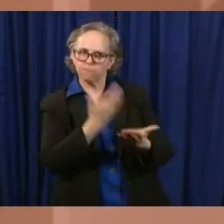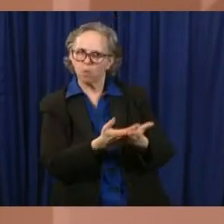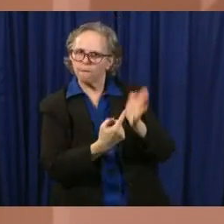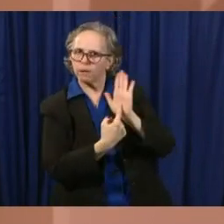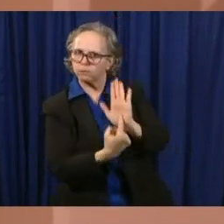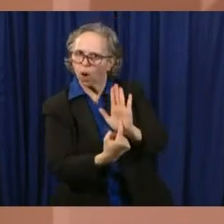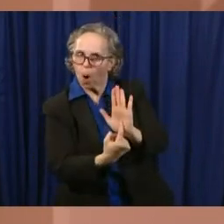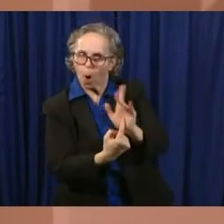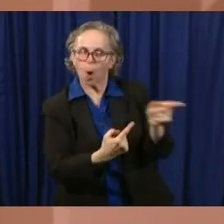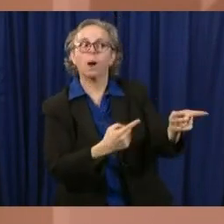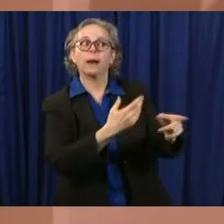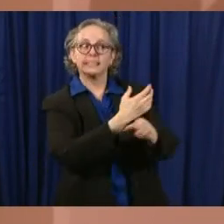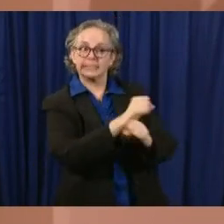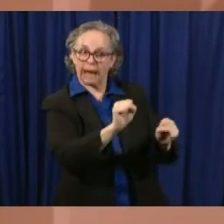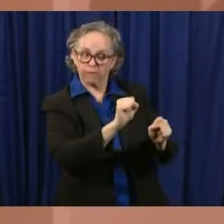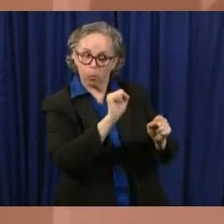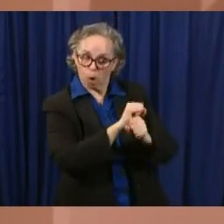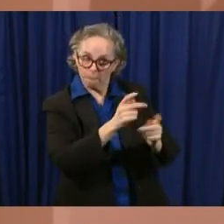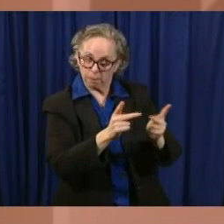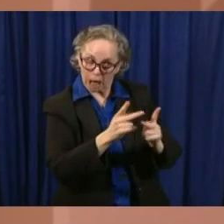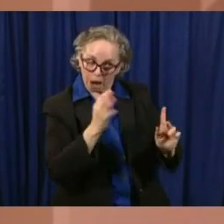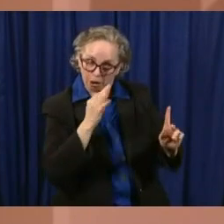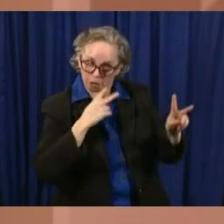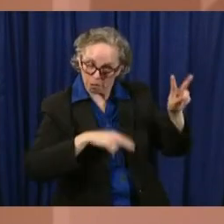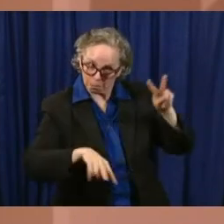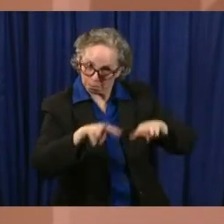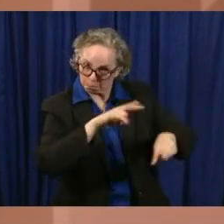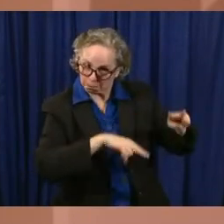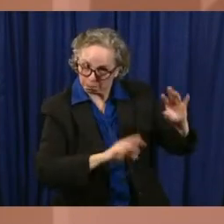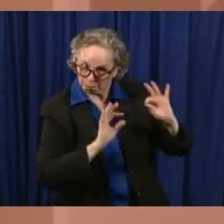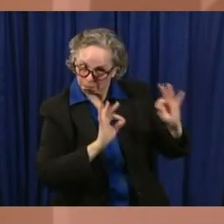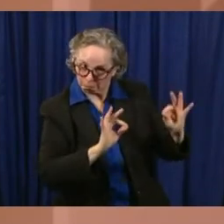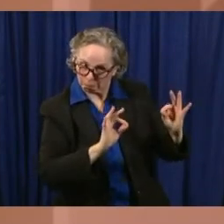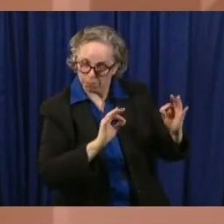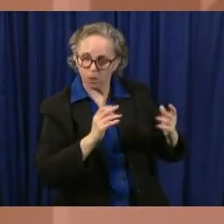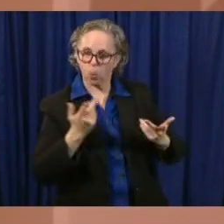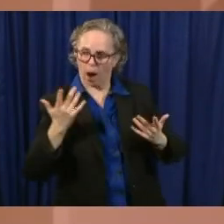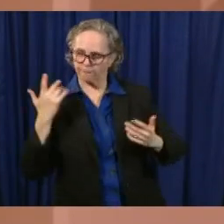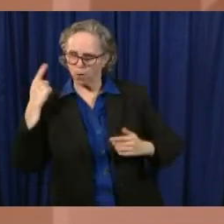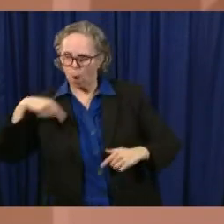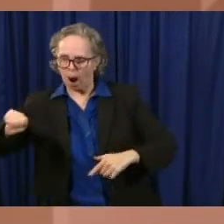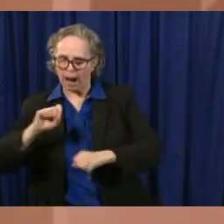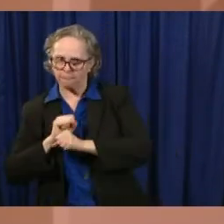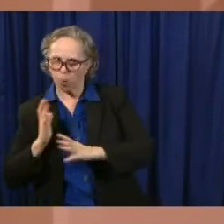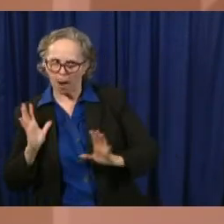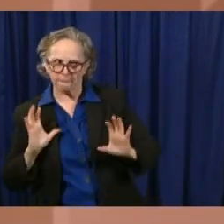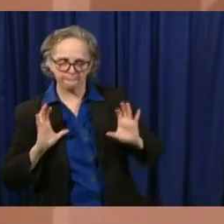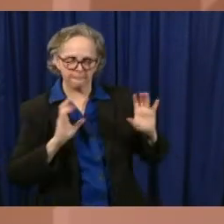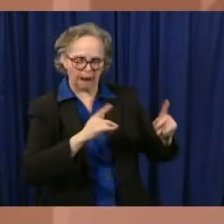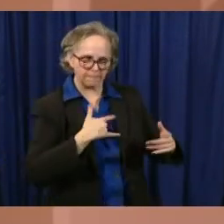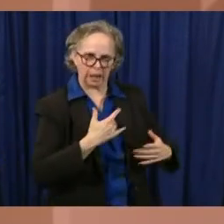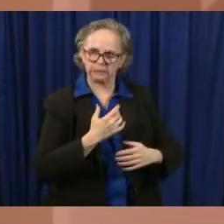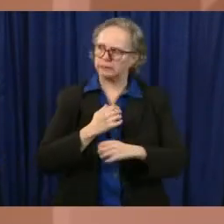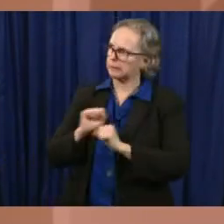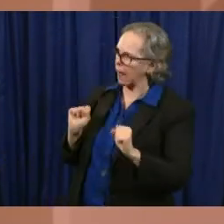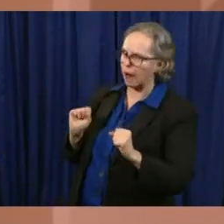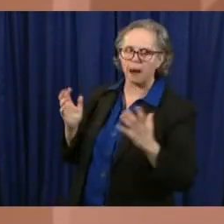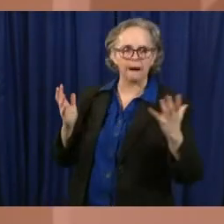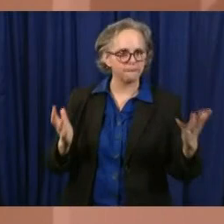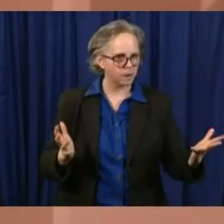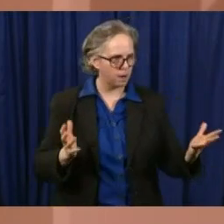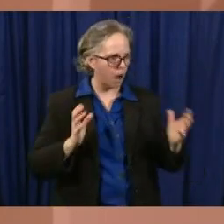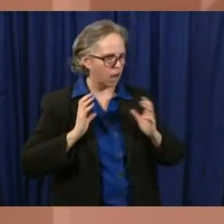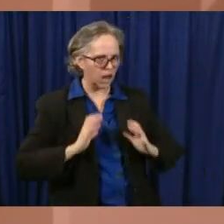because you'll want your people to come back and you'll want them to feel safe, and you'll want your customers to also know that they're entering a safe environment.